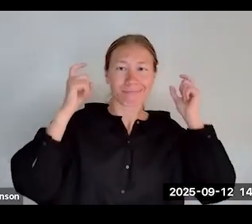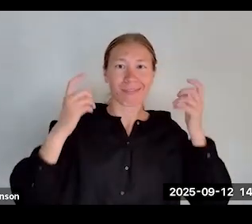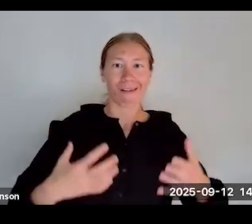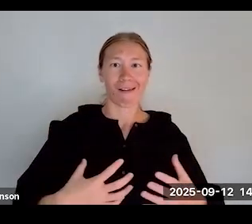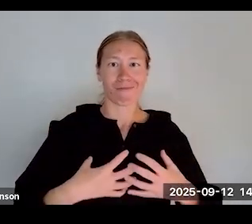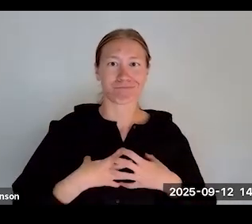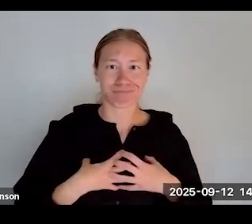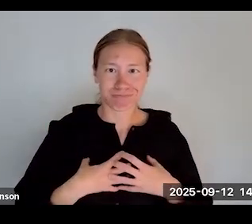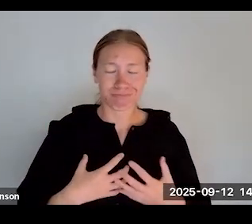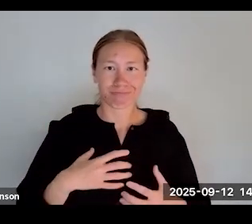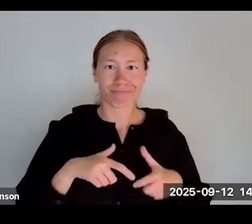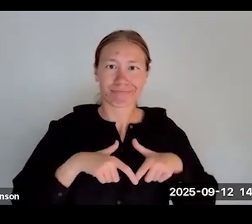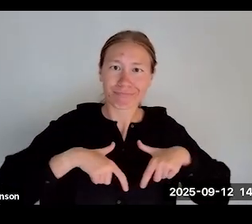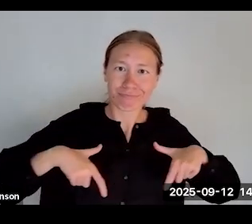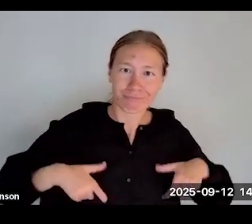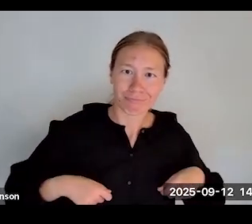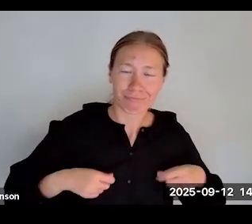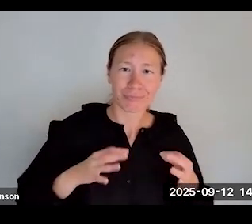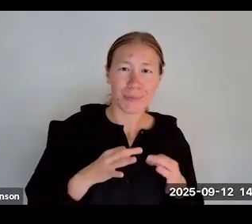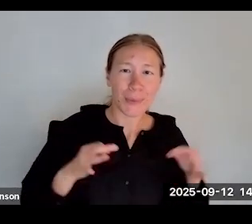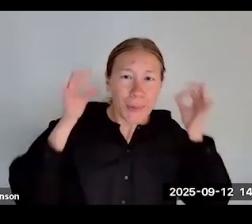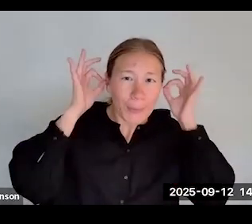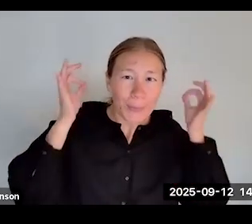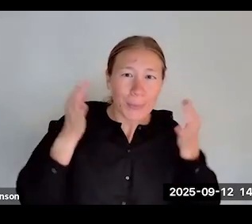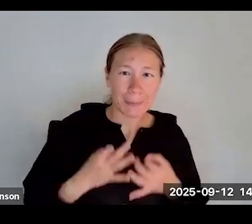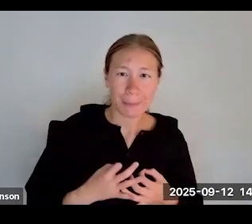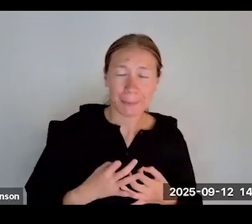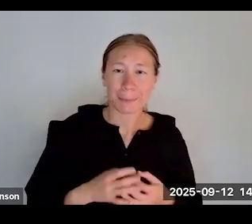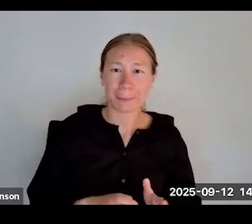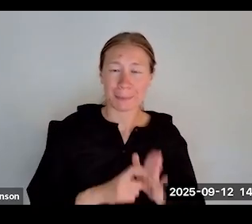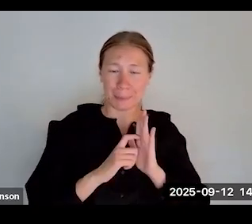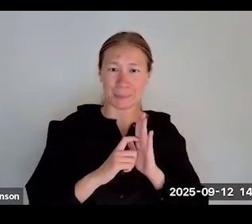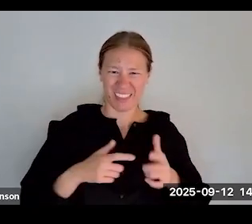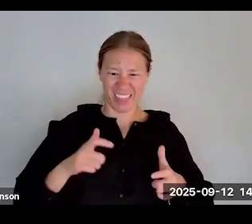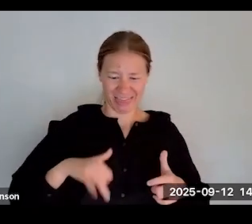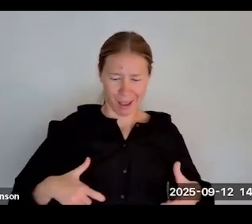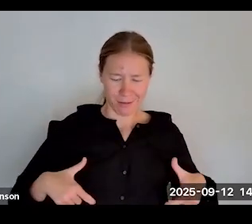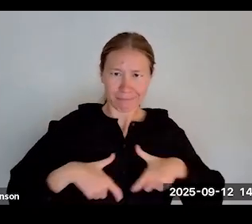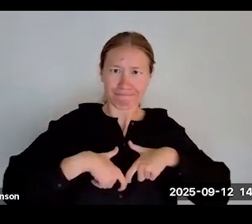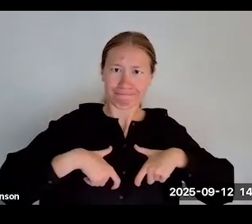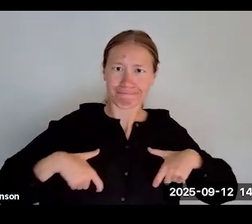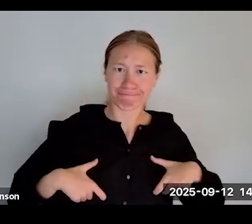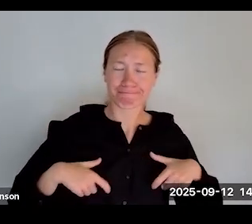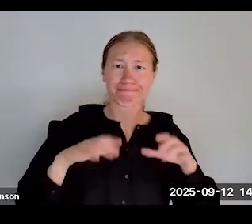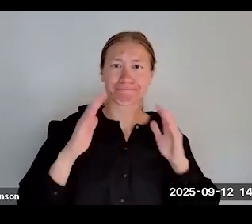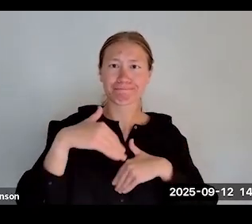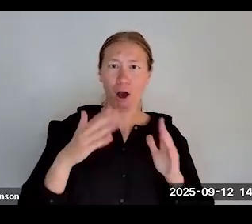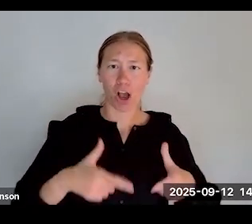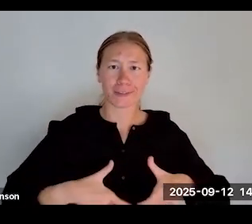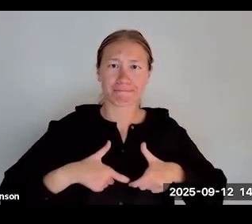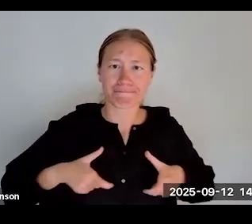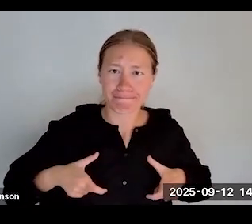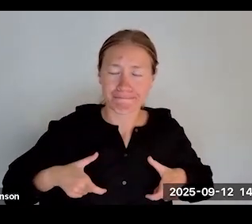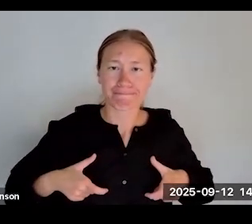chest piece that was connected to the earpieces by small wires. And the chest piece was a large plastic box that was held on